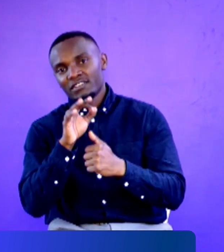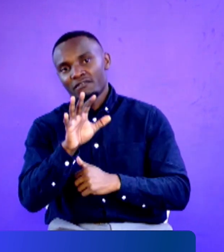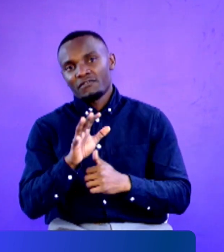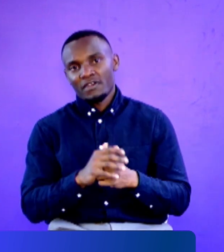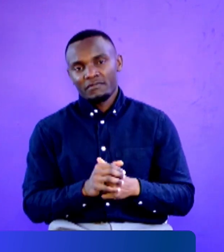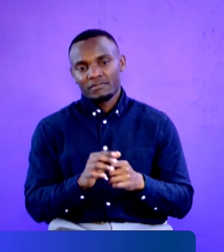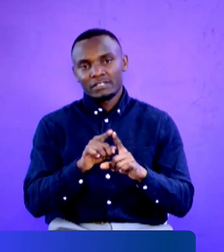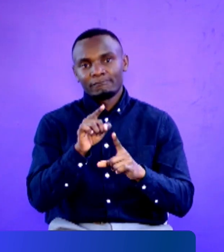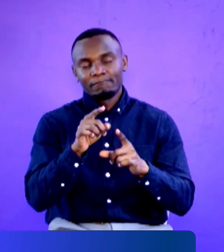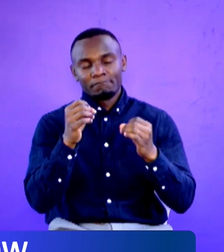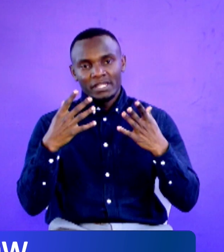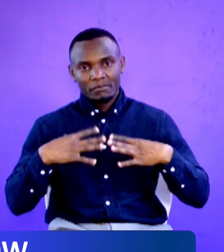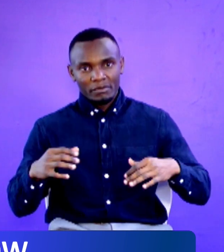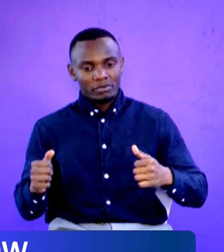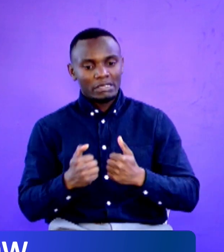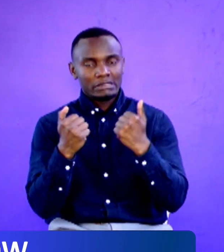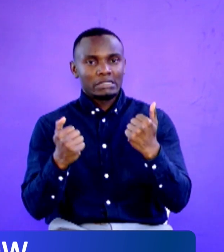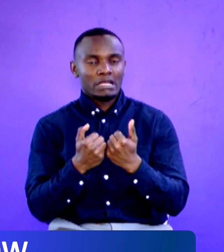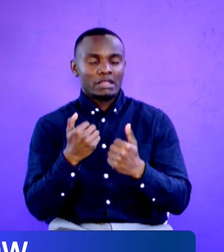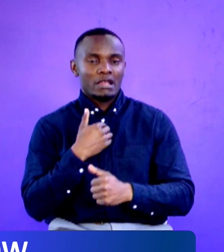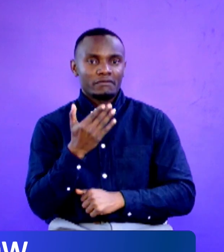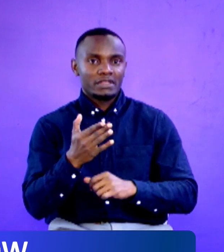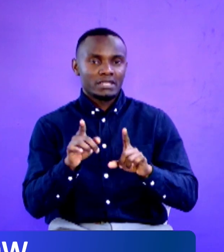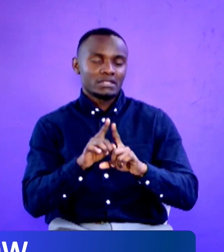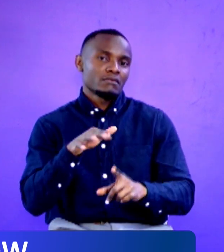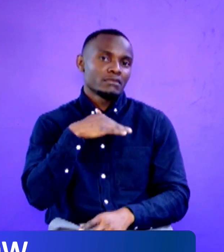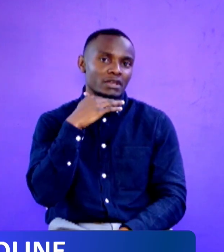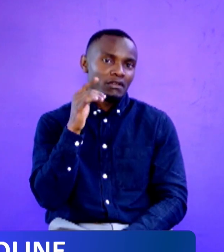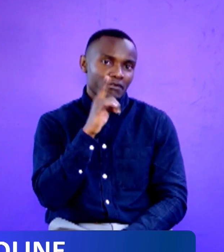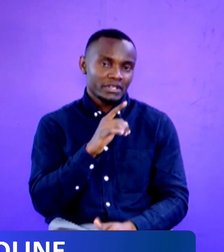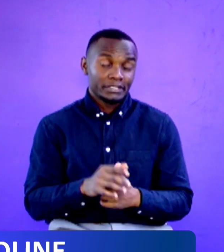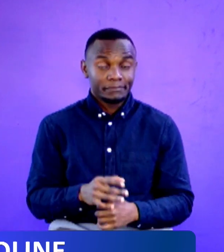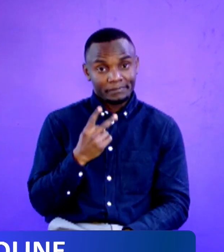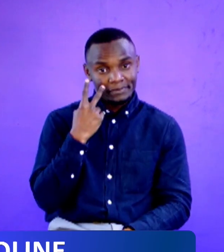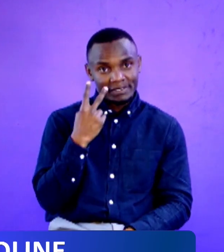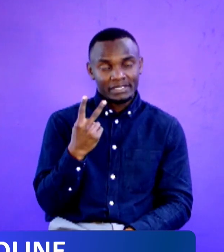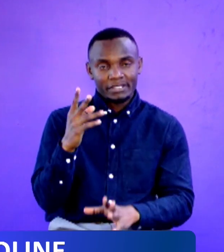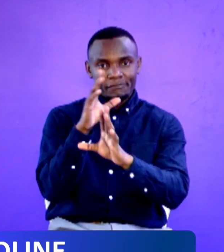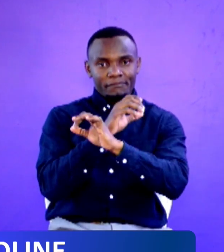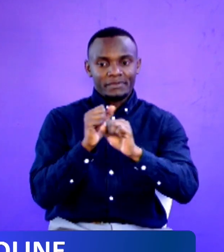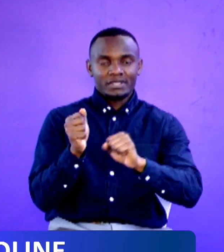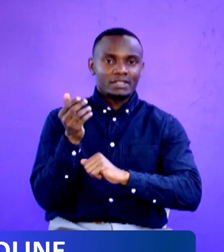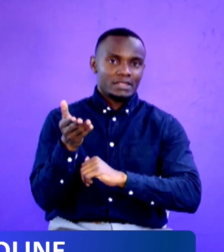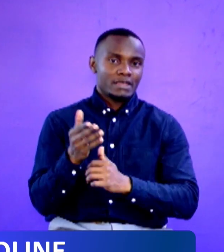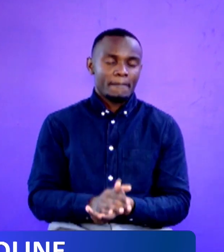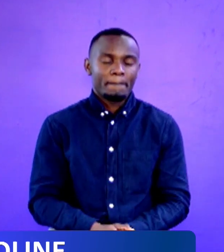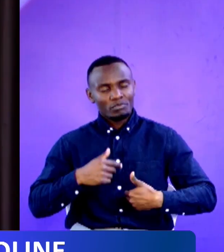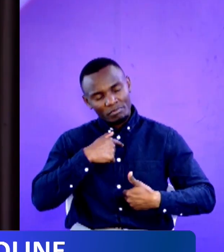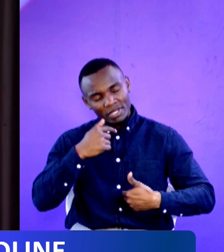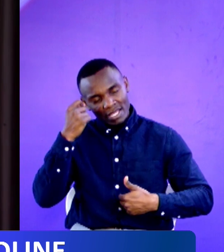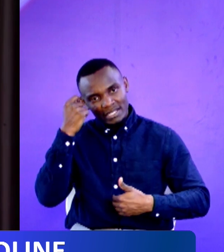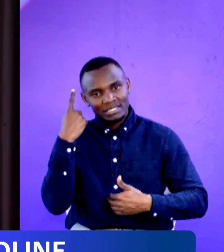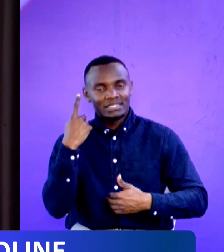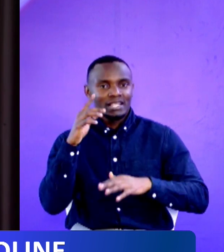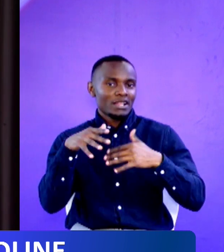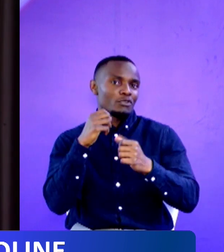Here is the president, would we call it just stamping at State House, Nairobi. Kama namna